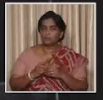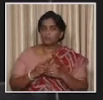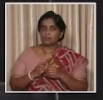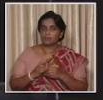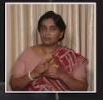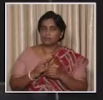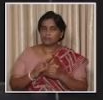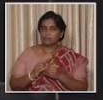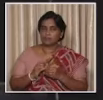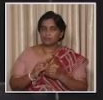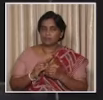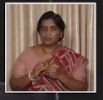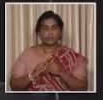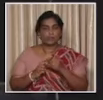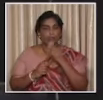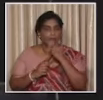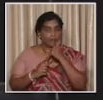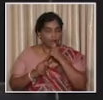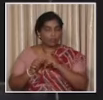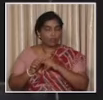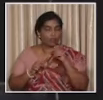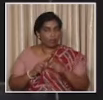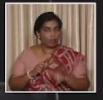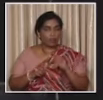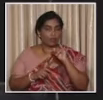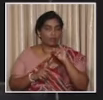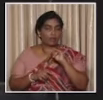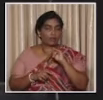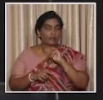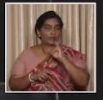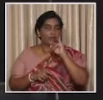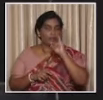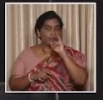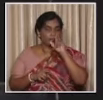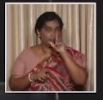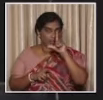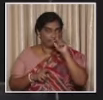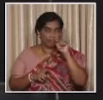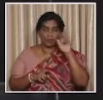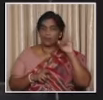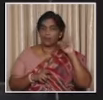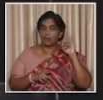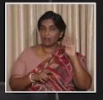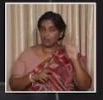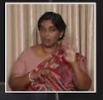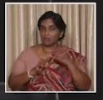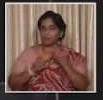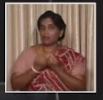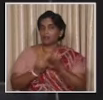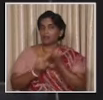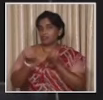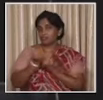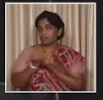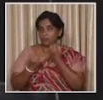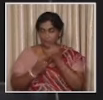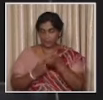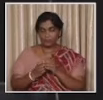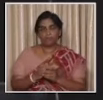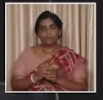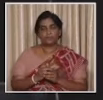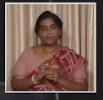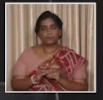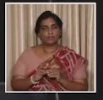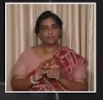alone. Apart from the Water Board, we are working with, like you said, the Department of Community Water. Close to 5,000 CBOs are working with us. That's roughly